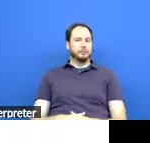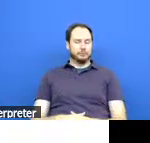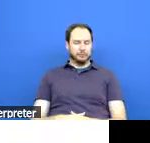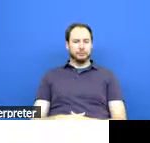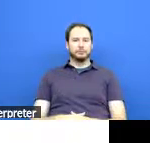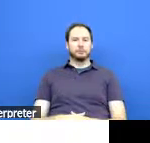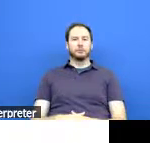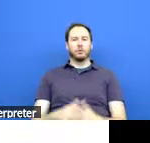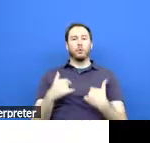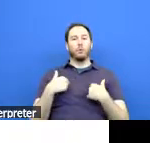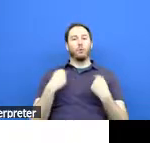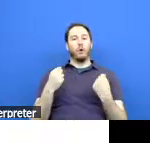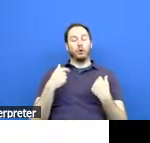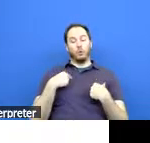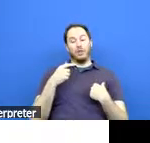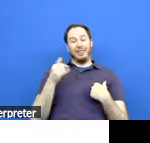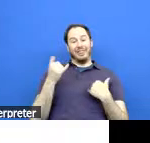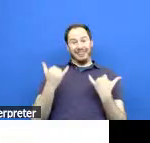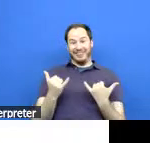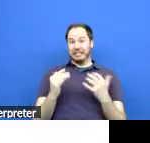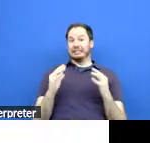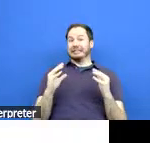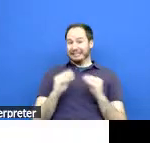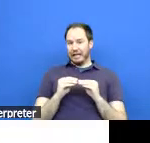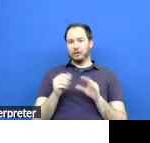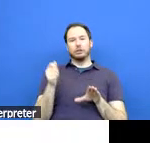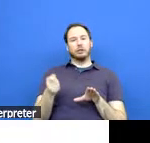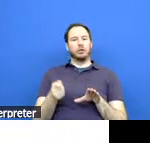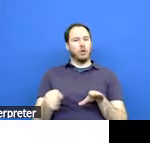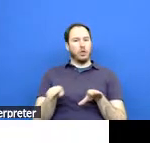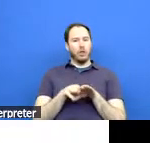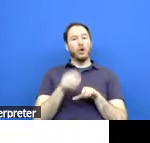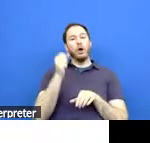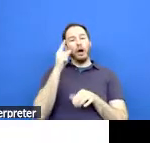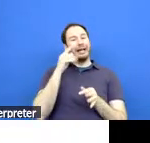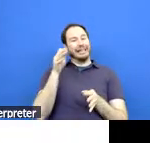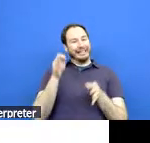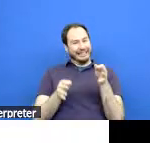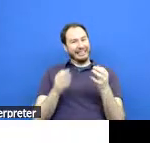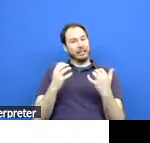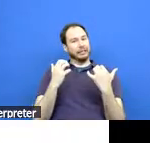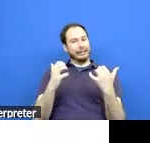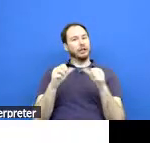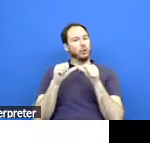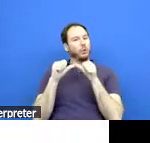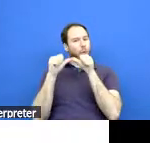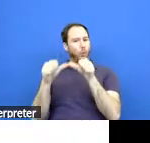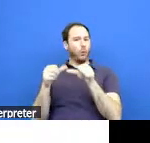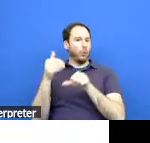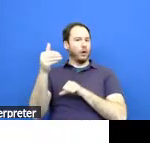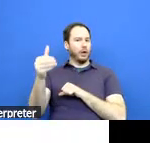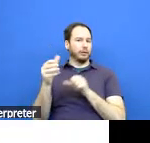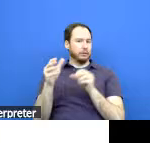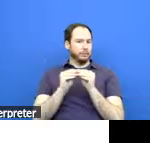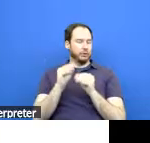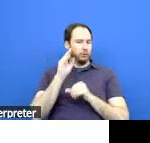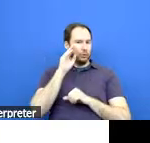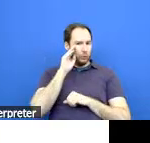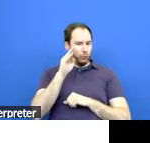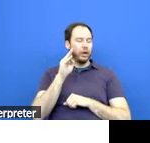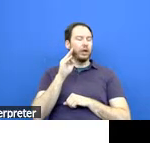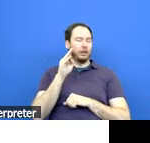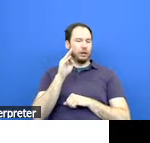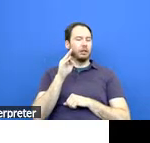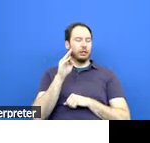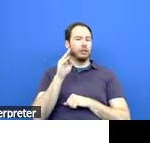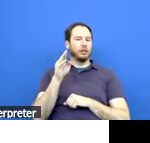Okay, then I'm going to close this session of the public hearing, but we're going to keep the actual public hearing open for our next meeting,